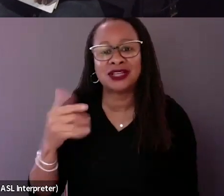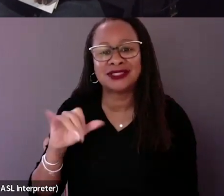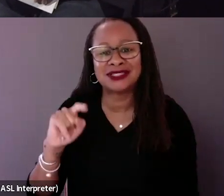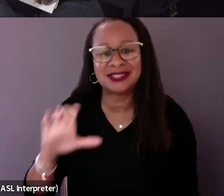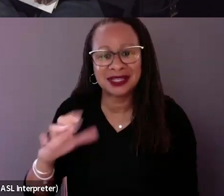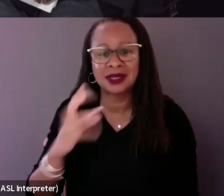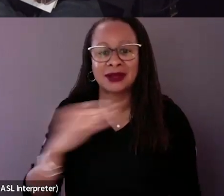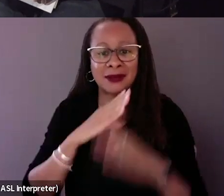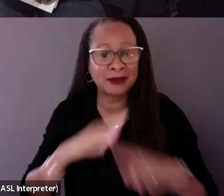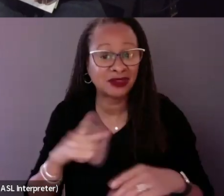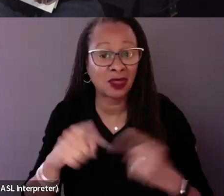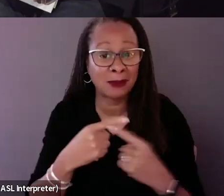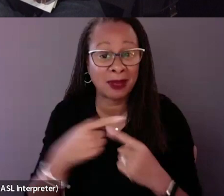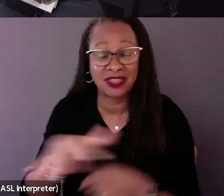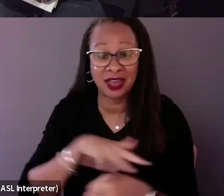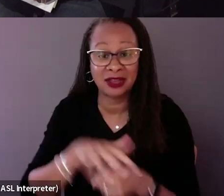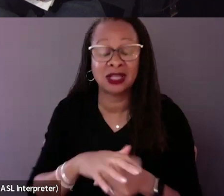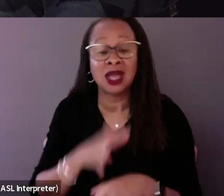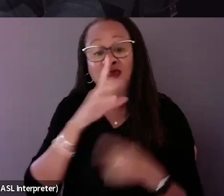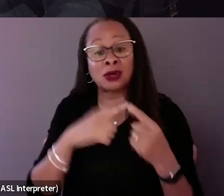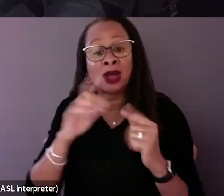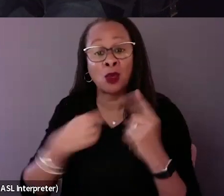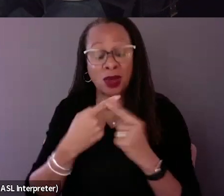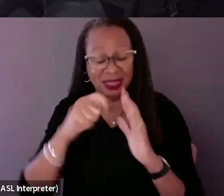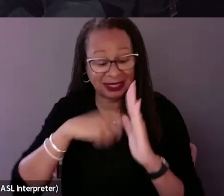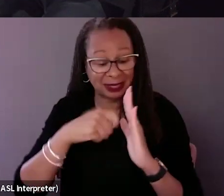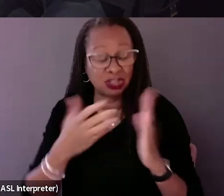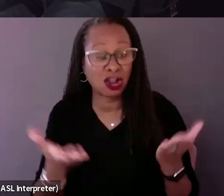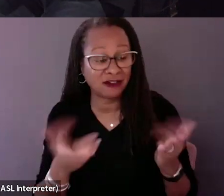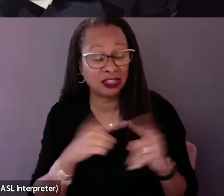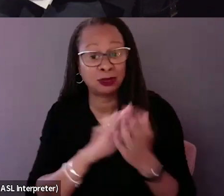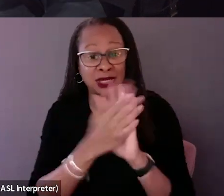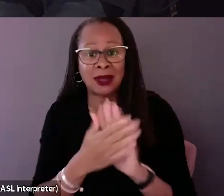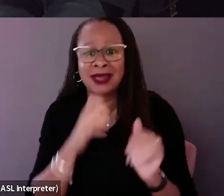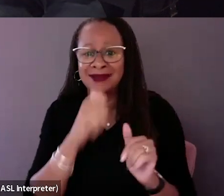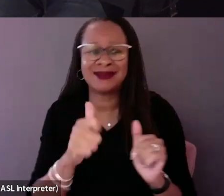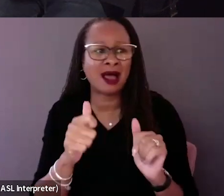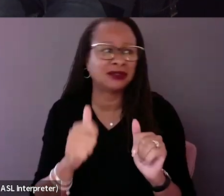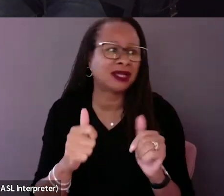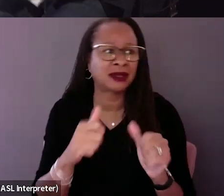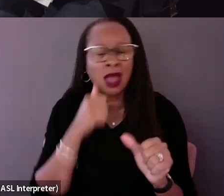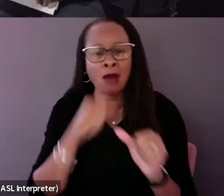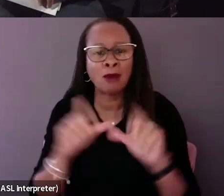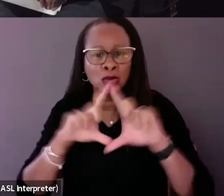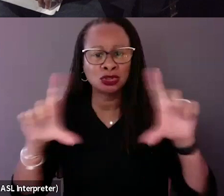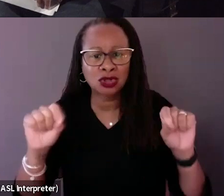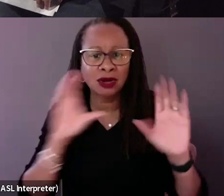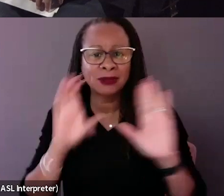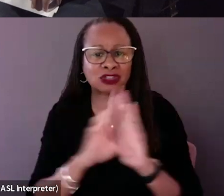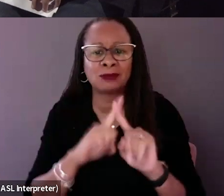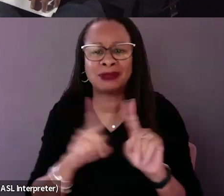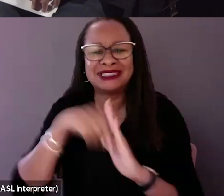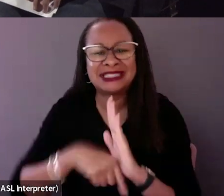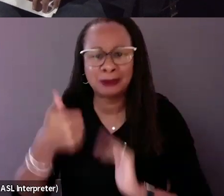about what you wanted the cinematography to be? That it wasn't going to be postcard pictures, but something deeper.